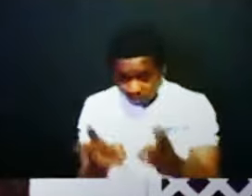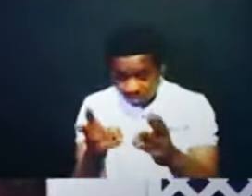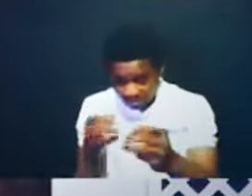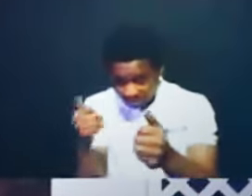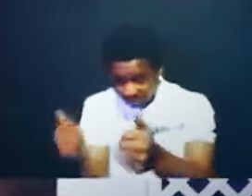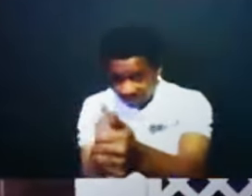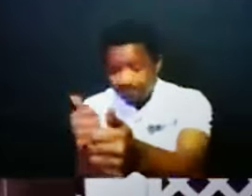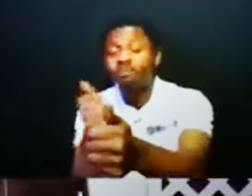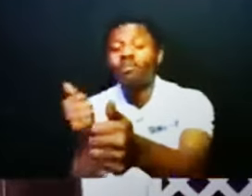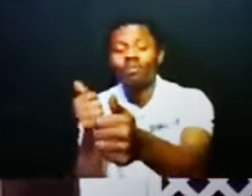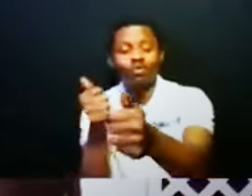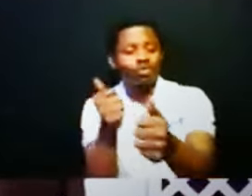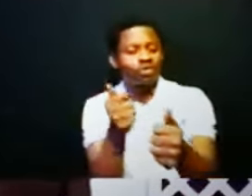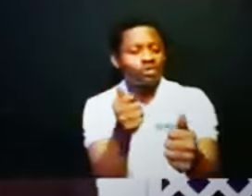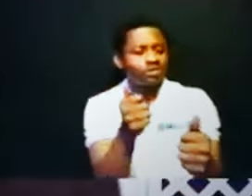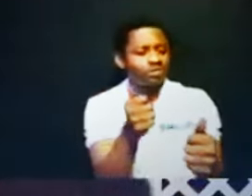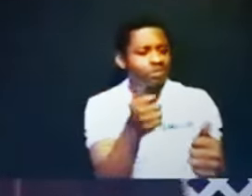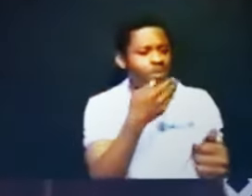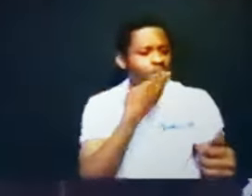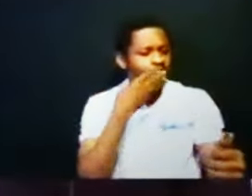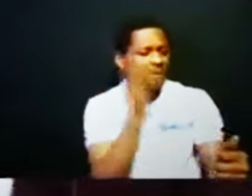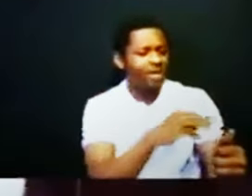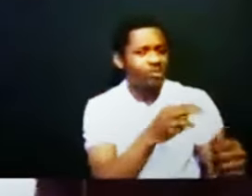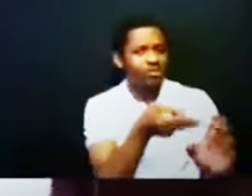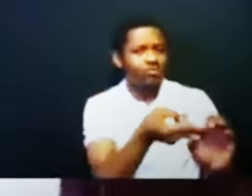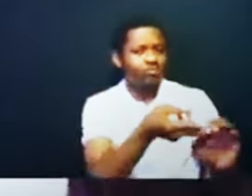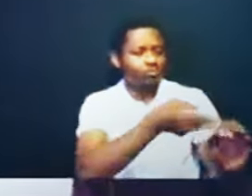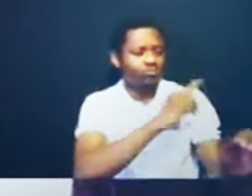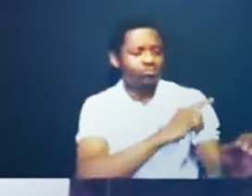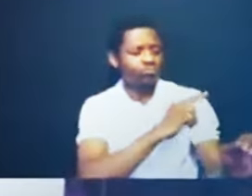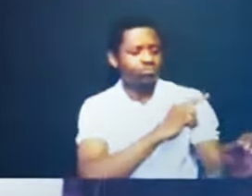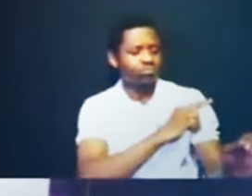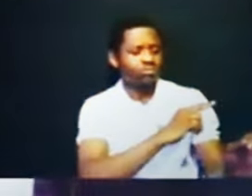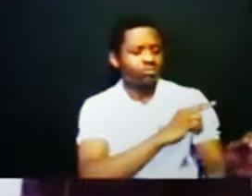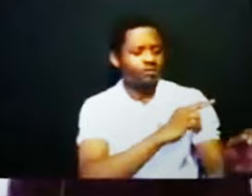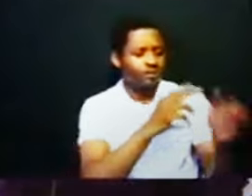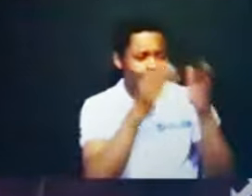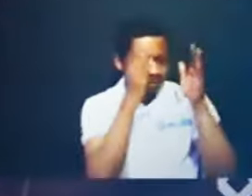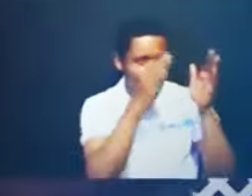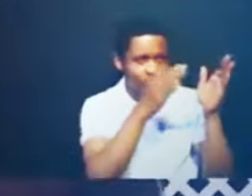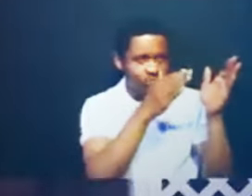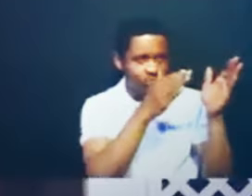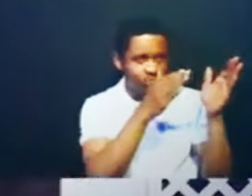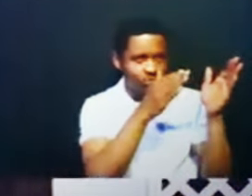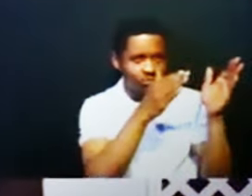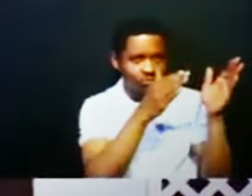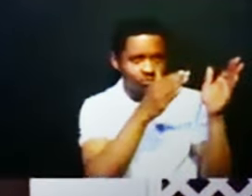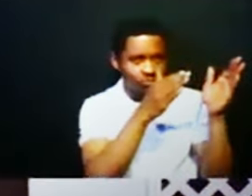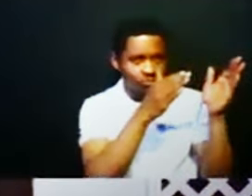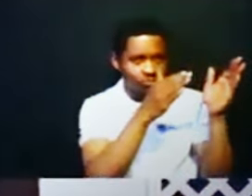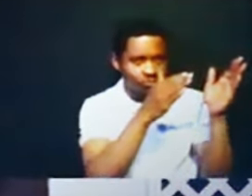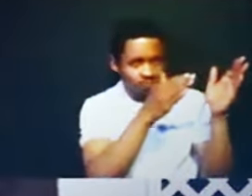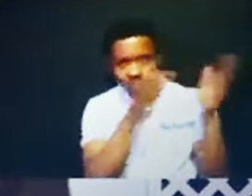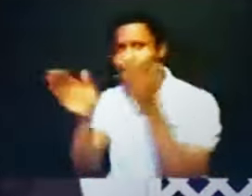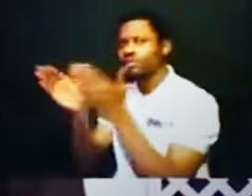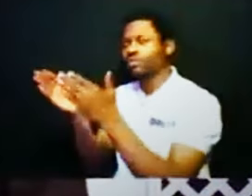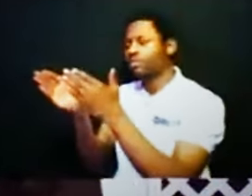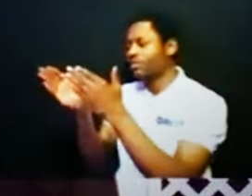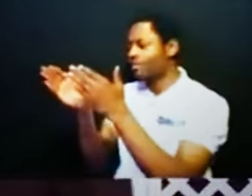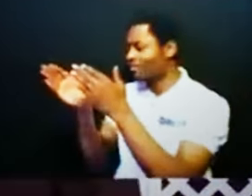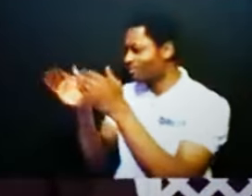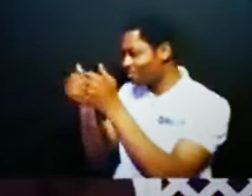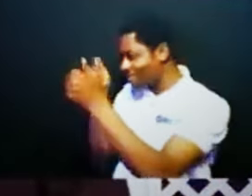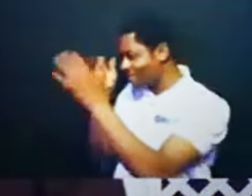They have turned from the adulterous path and they are facing God. Now, if you